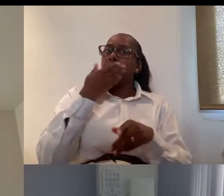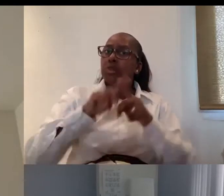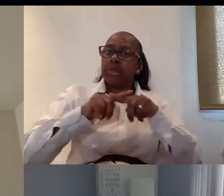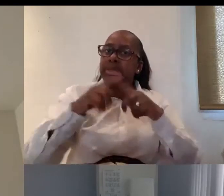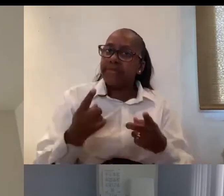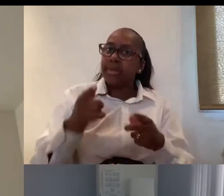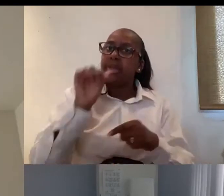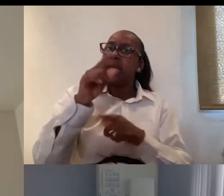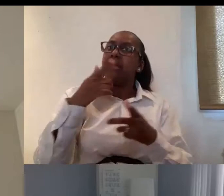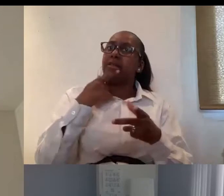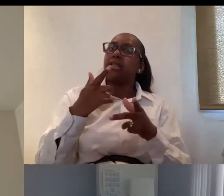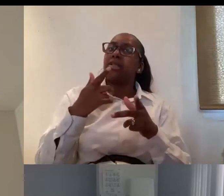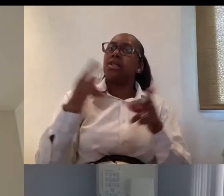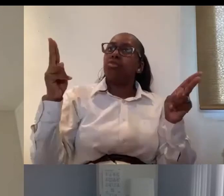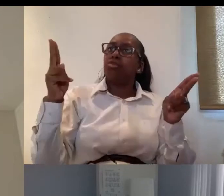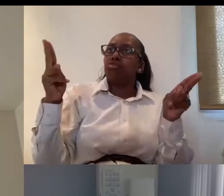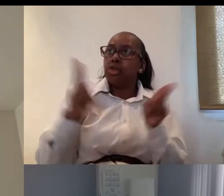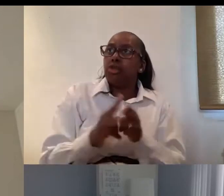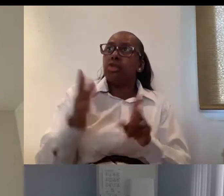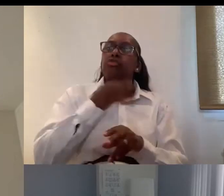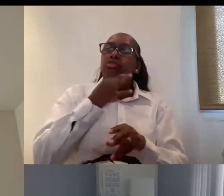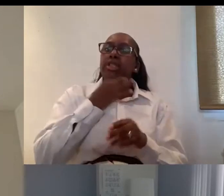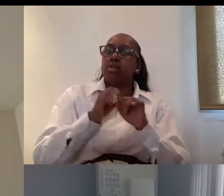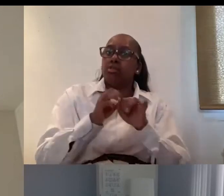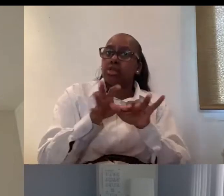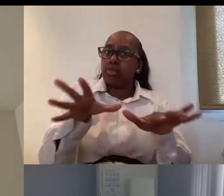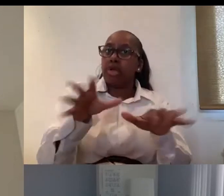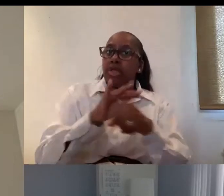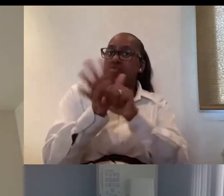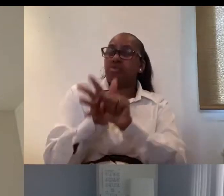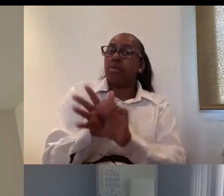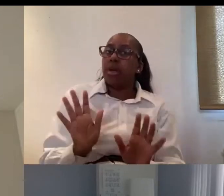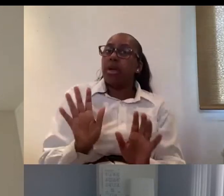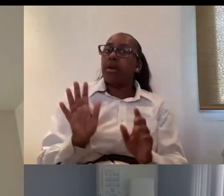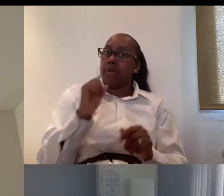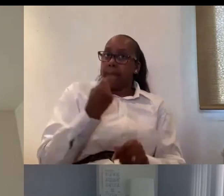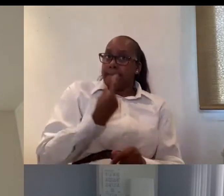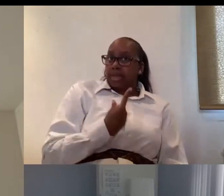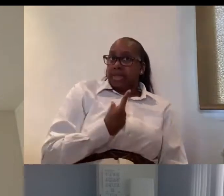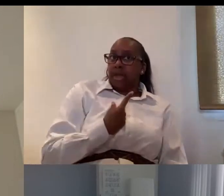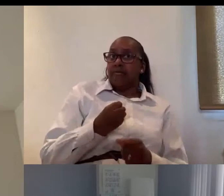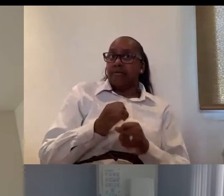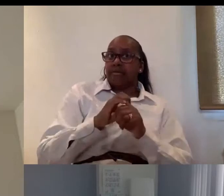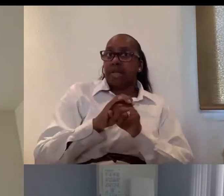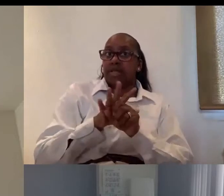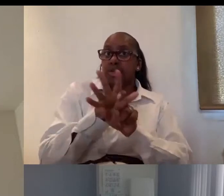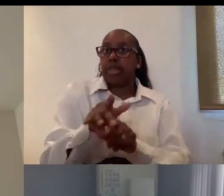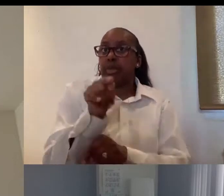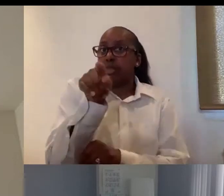having the vaccine does reduce your risk of transmitting the virus from yourself to other people.